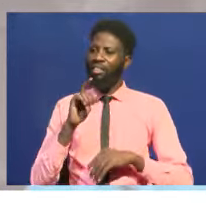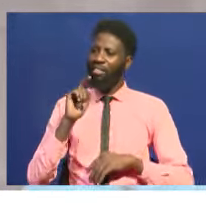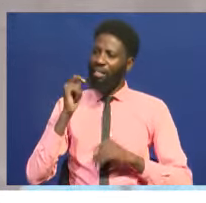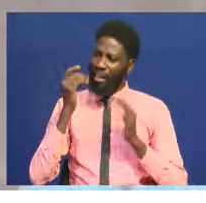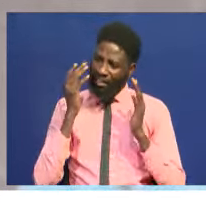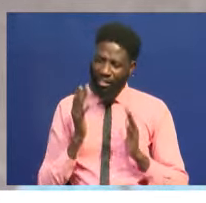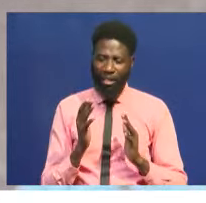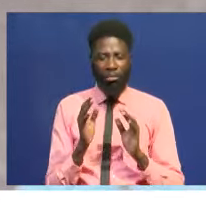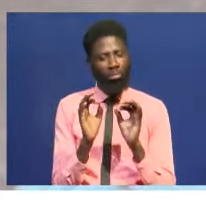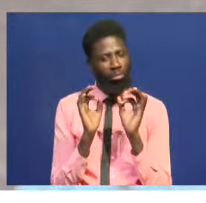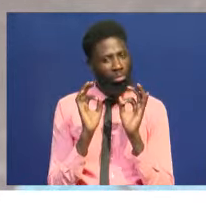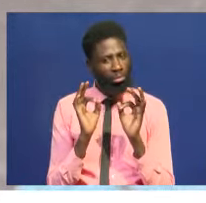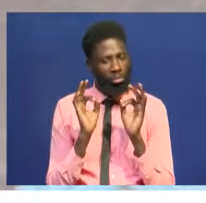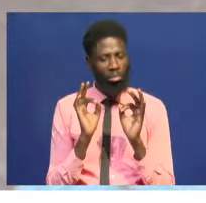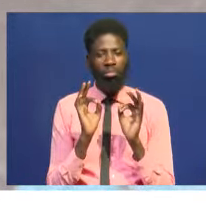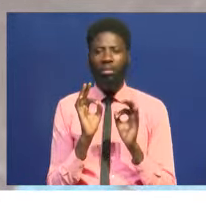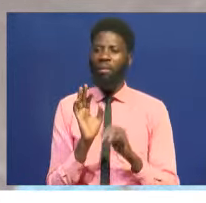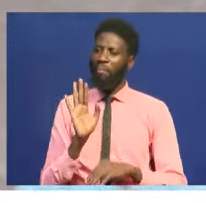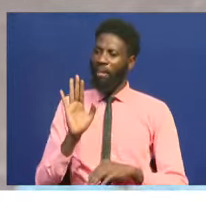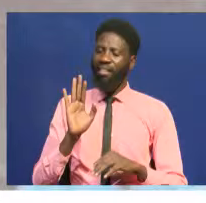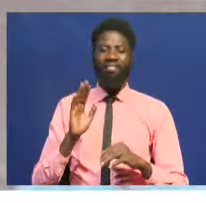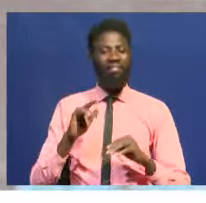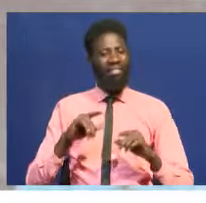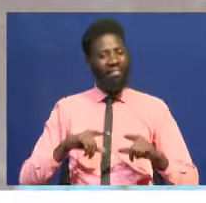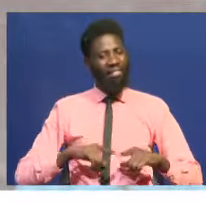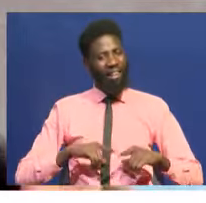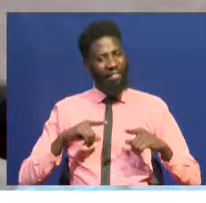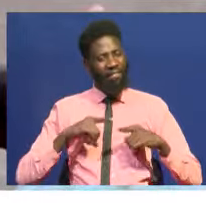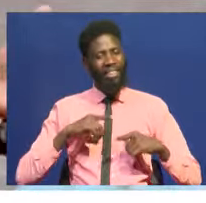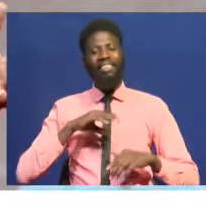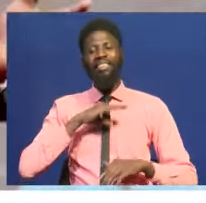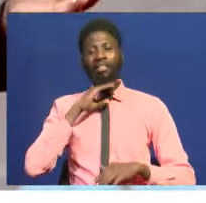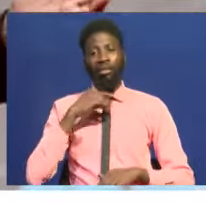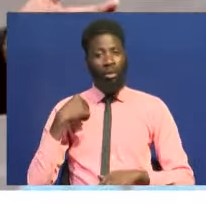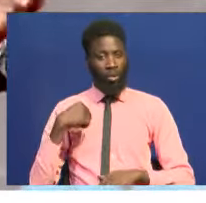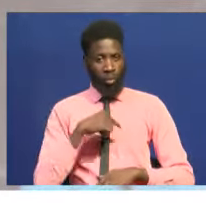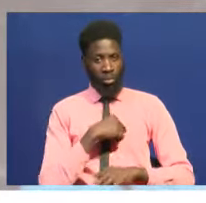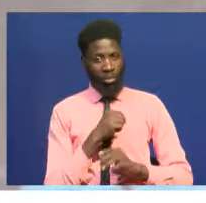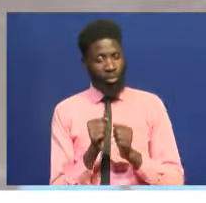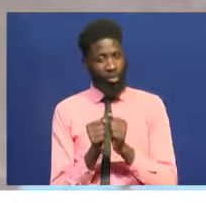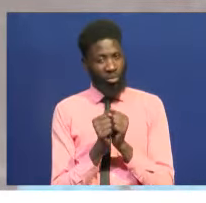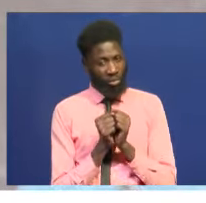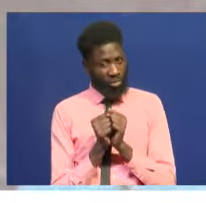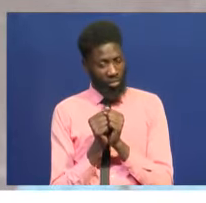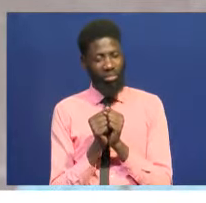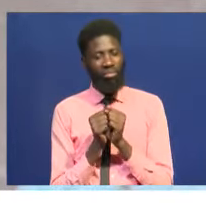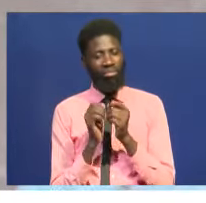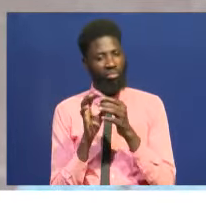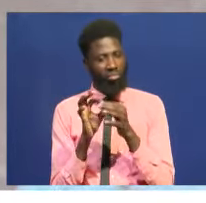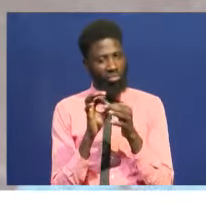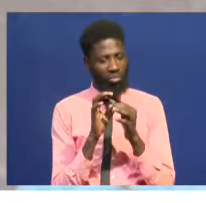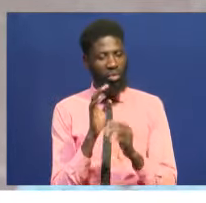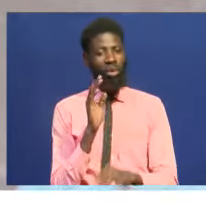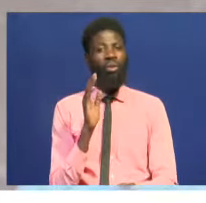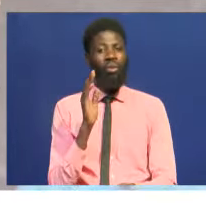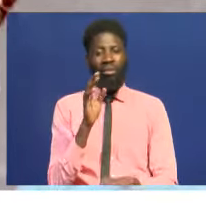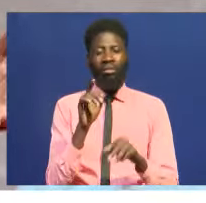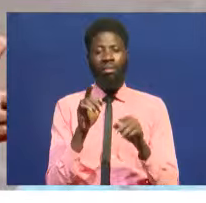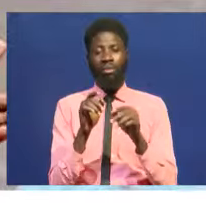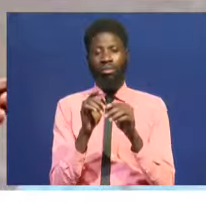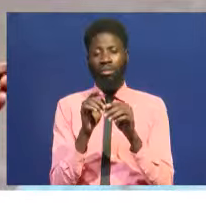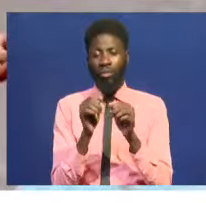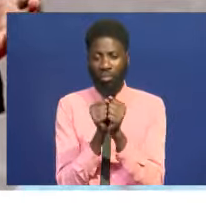has lost his life. Tutashirikiana pamoja na pia wazazi and